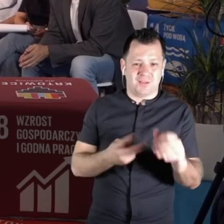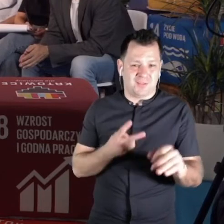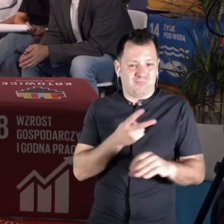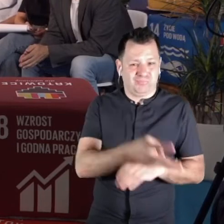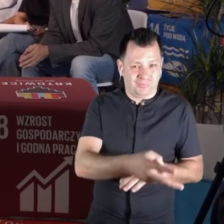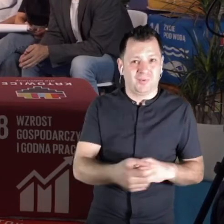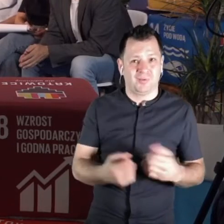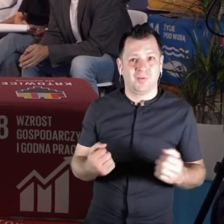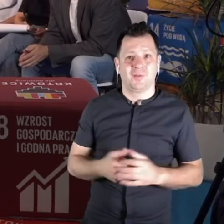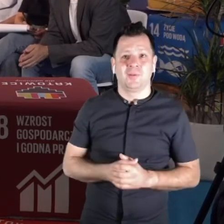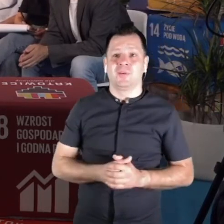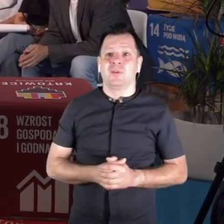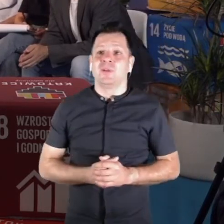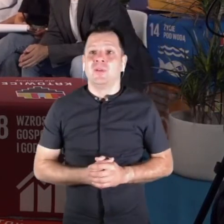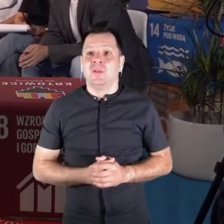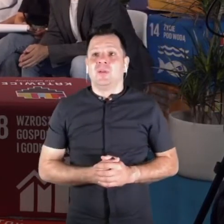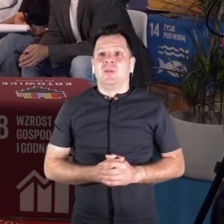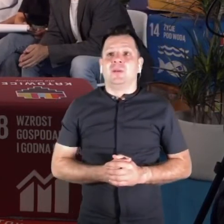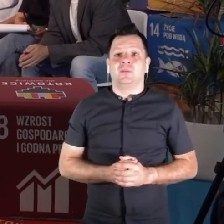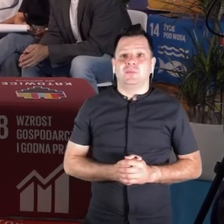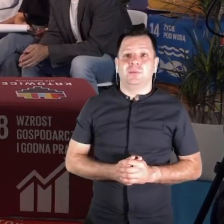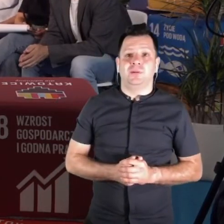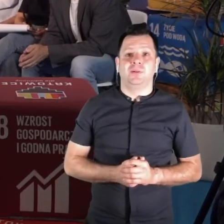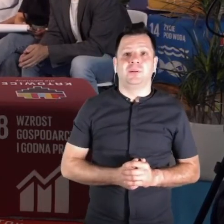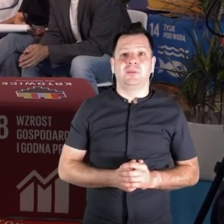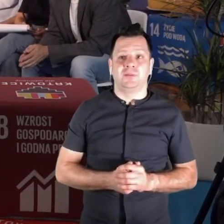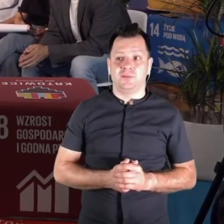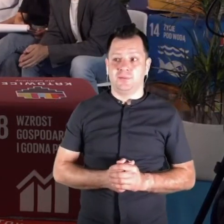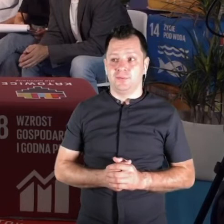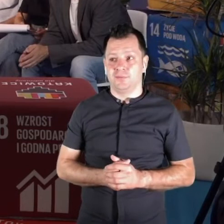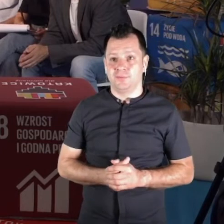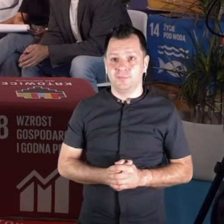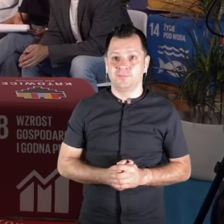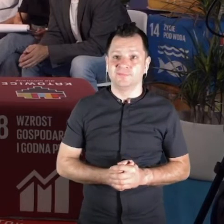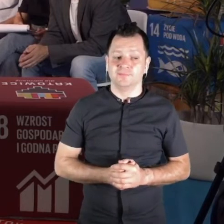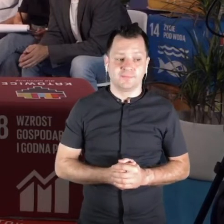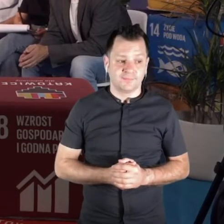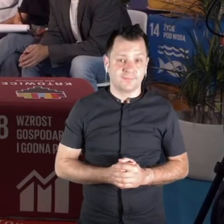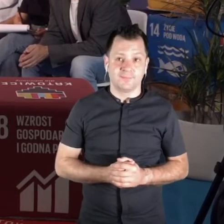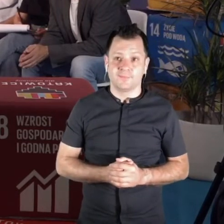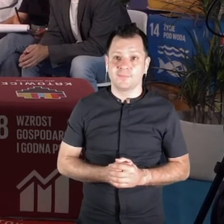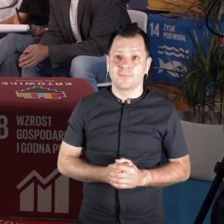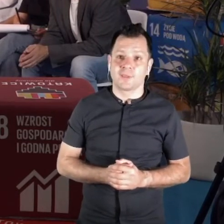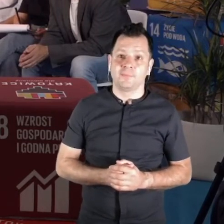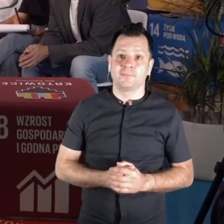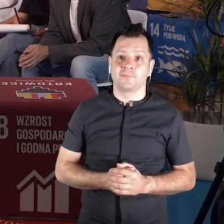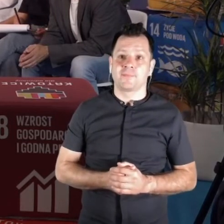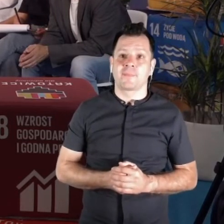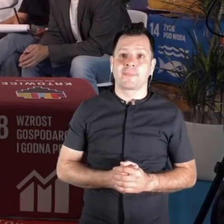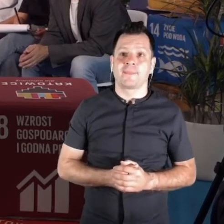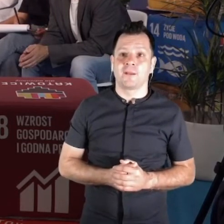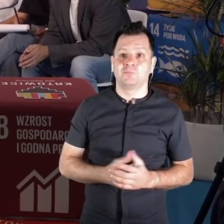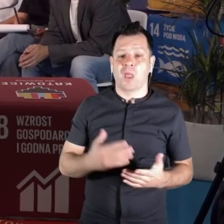we have a very broad. I will come back to the back slides. We have a very broad theme, very diverse, and I think this is one